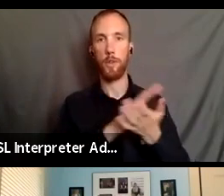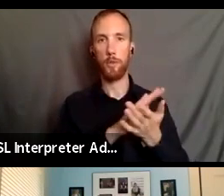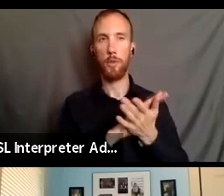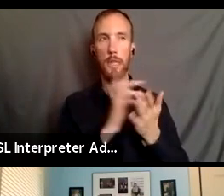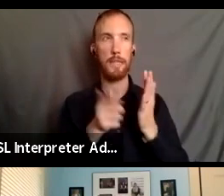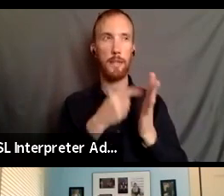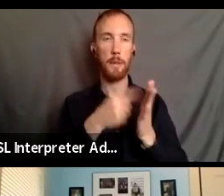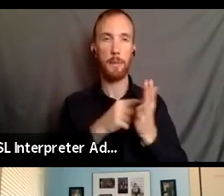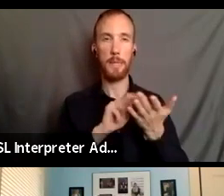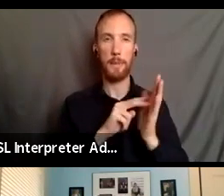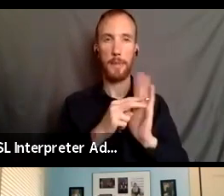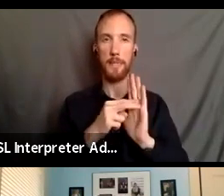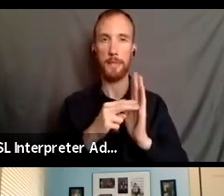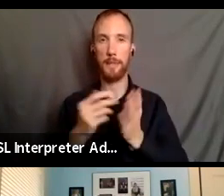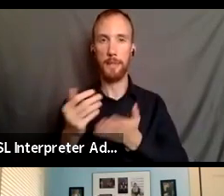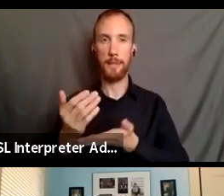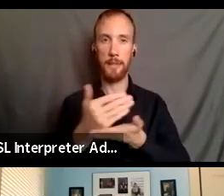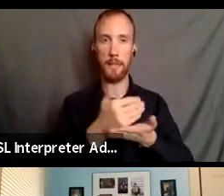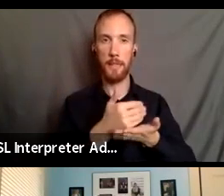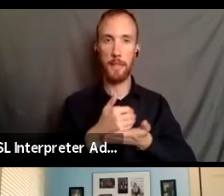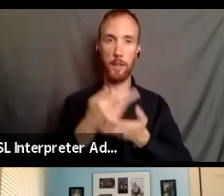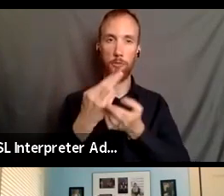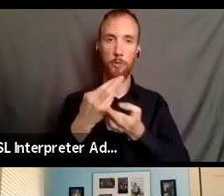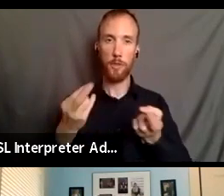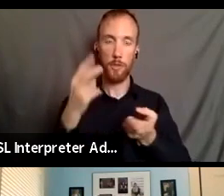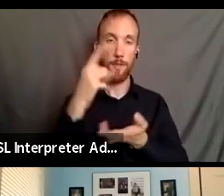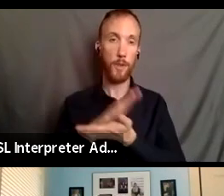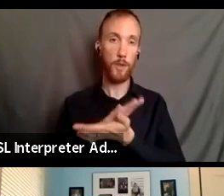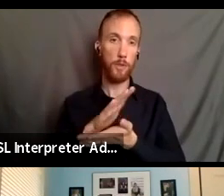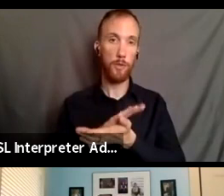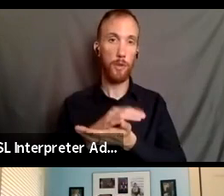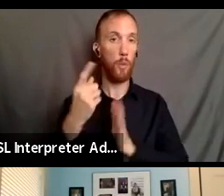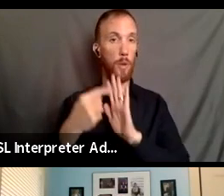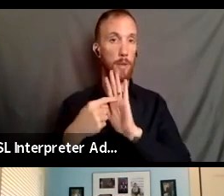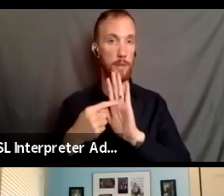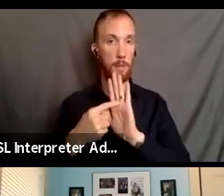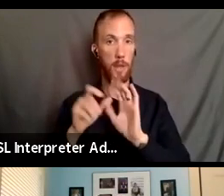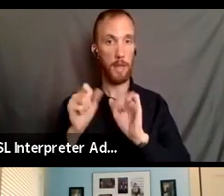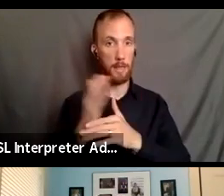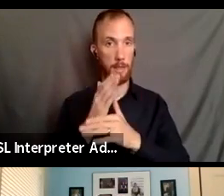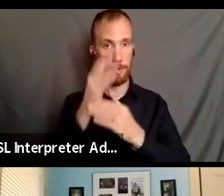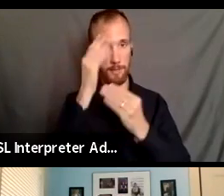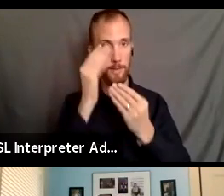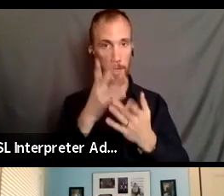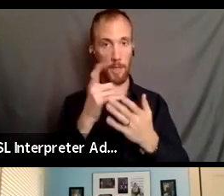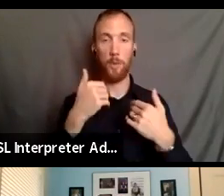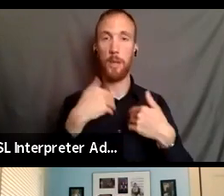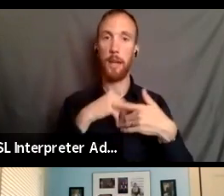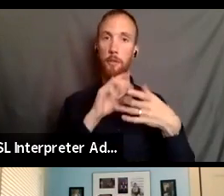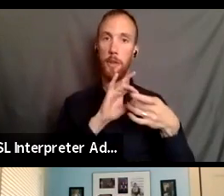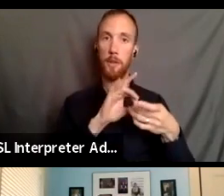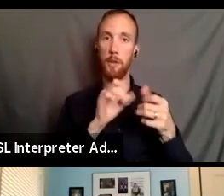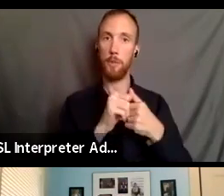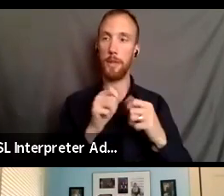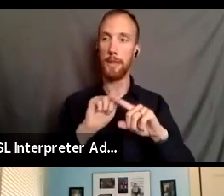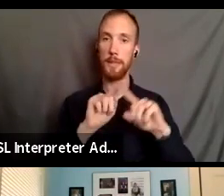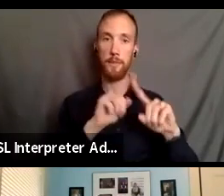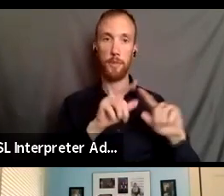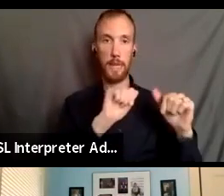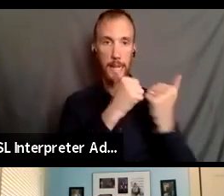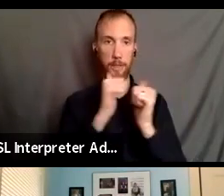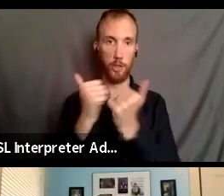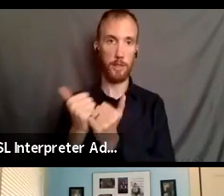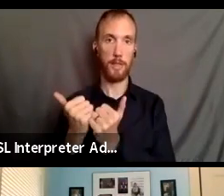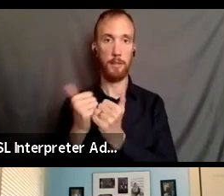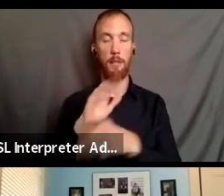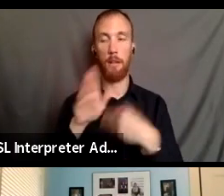the school an example i can offer and share with you is we do maintain relationships with many agencies um all of which have